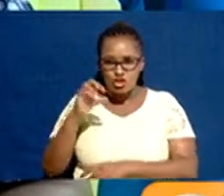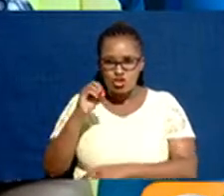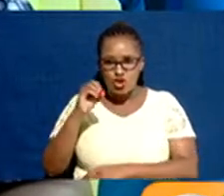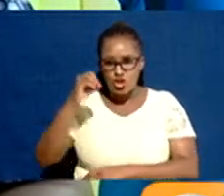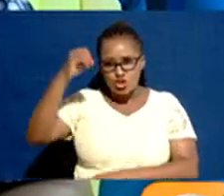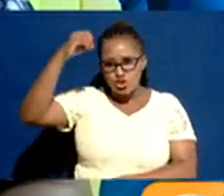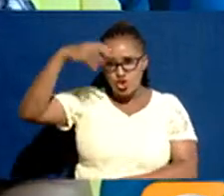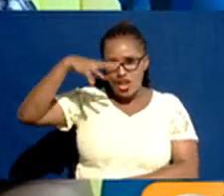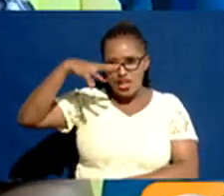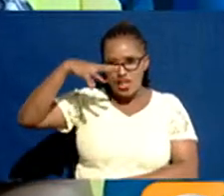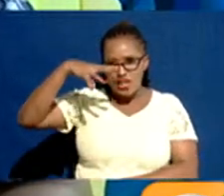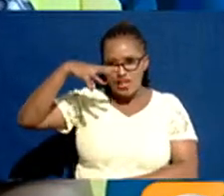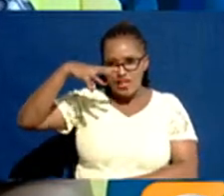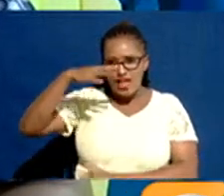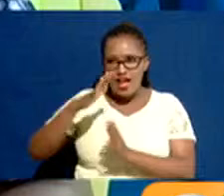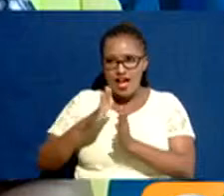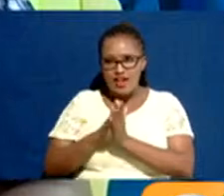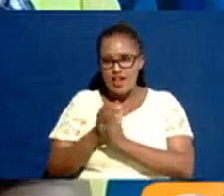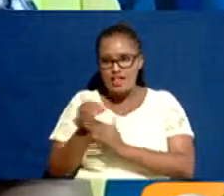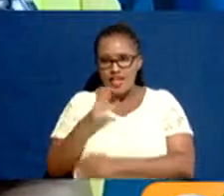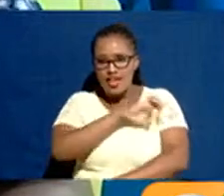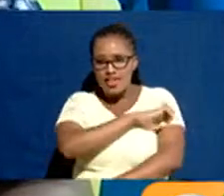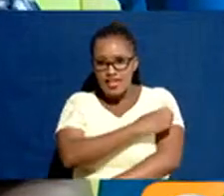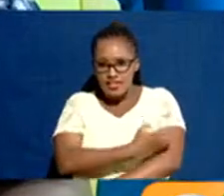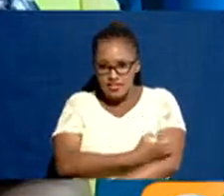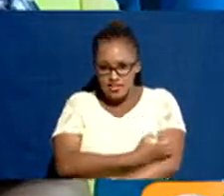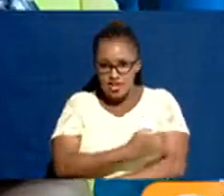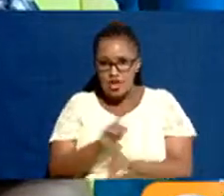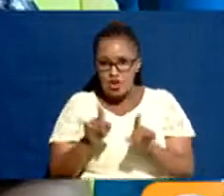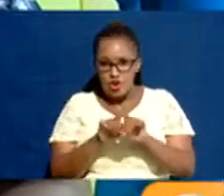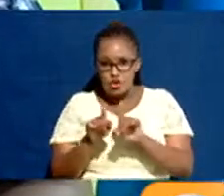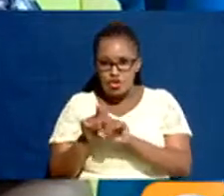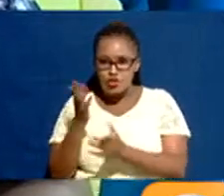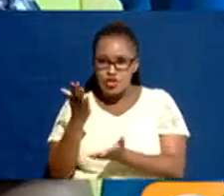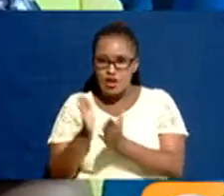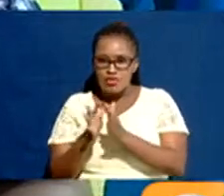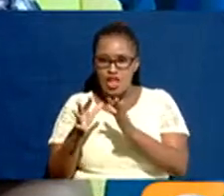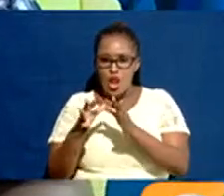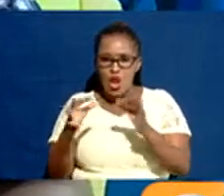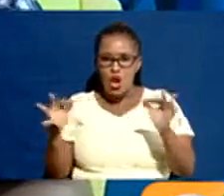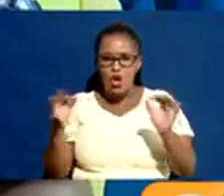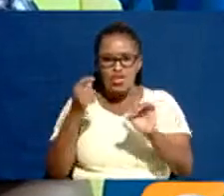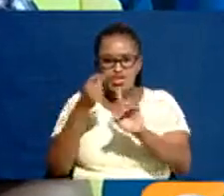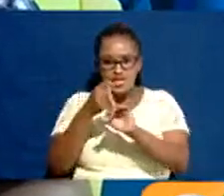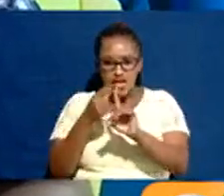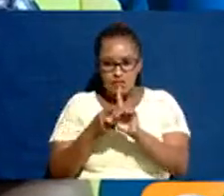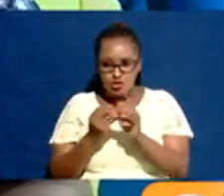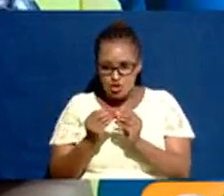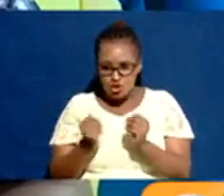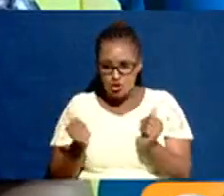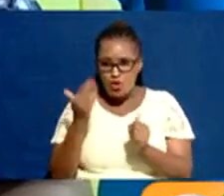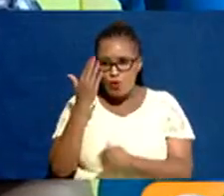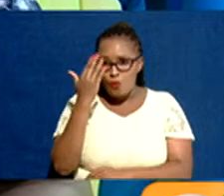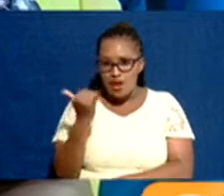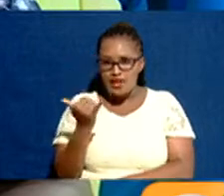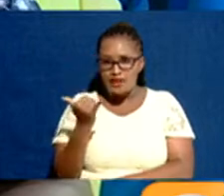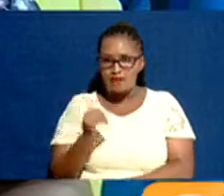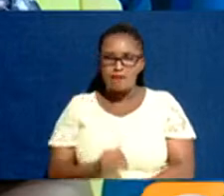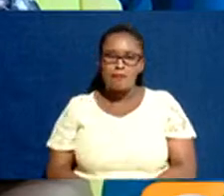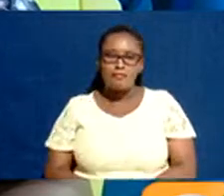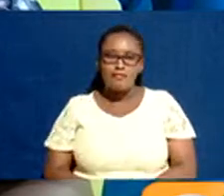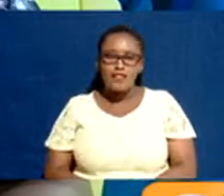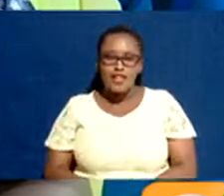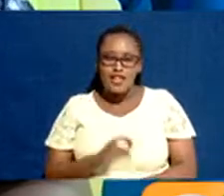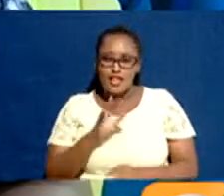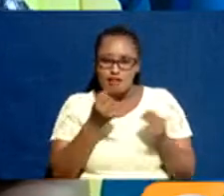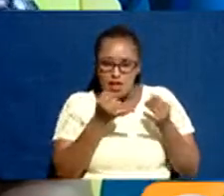energy, and wind energy, progressively in terms of long-term solutions. Because, like, the independent